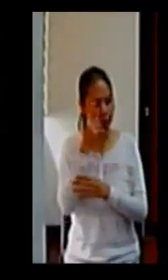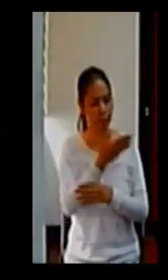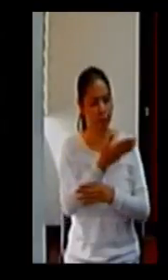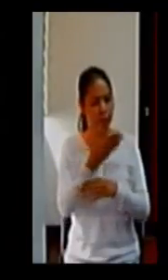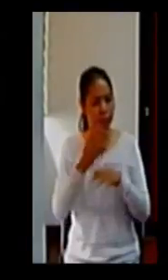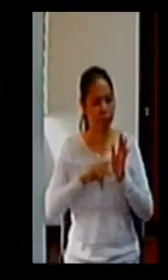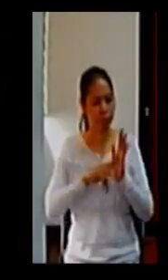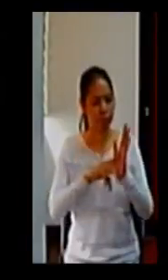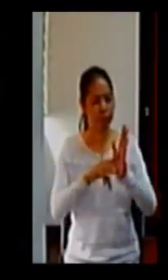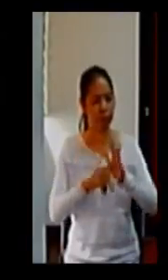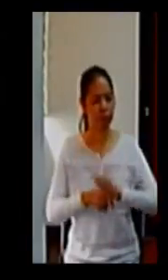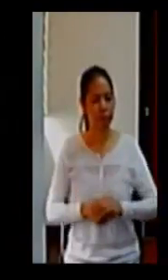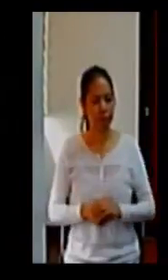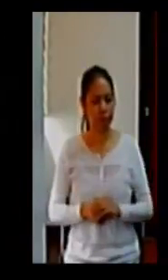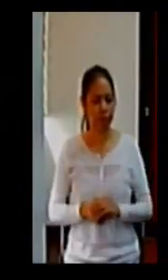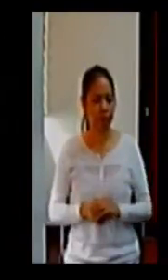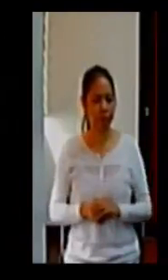presentation karon.